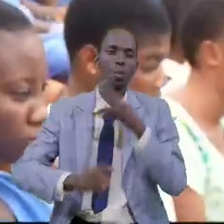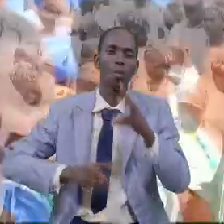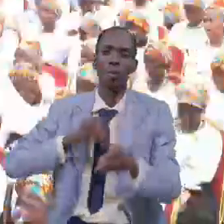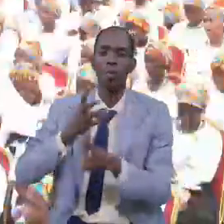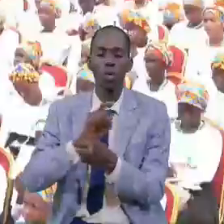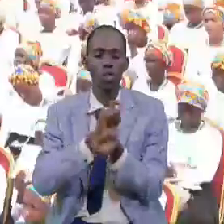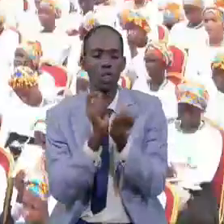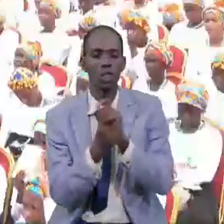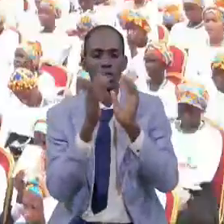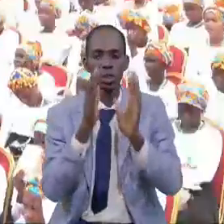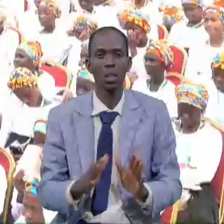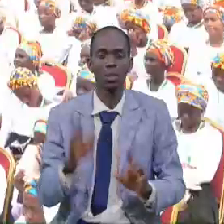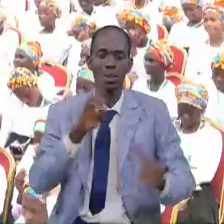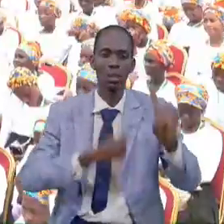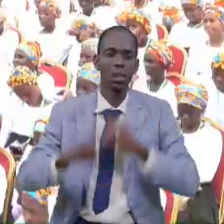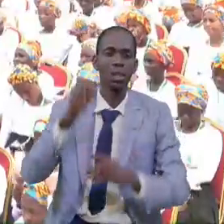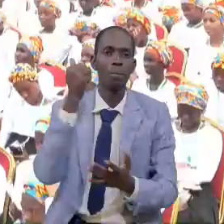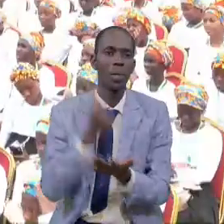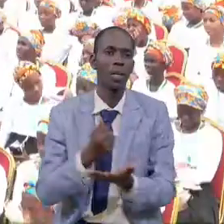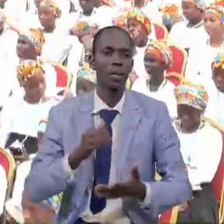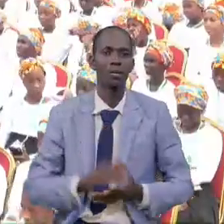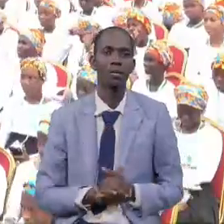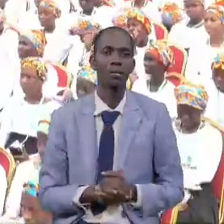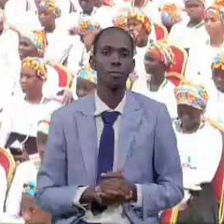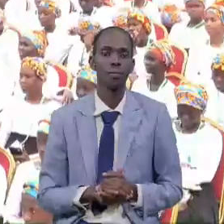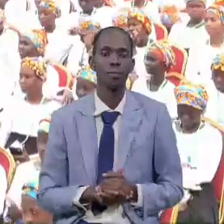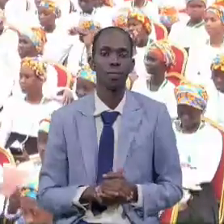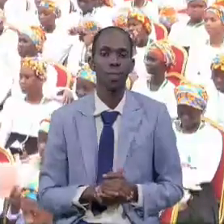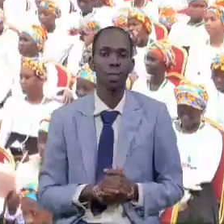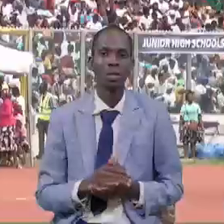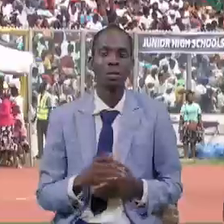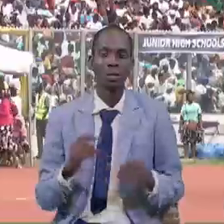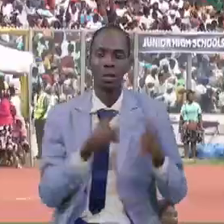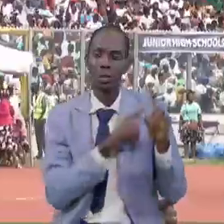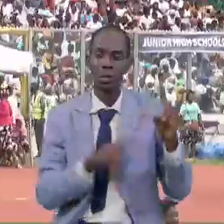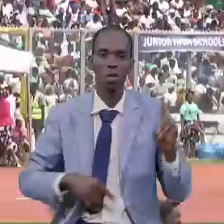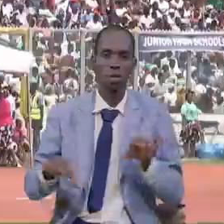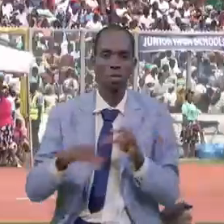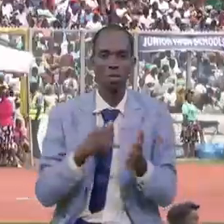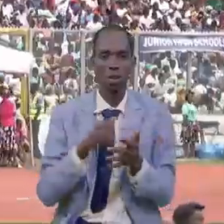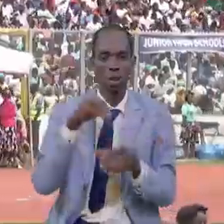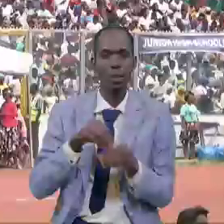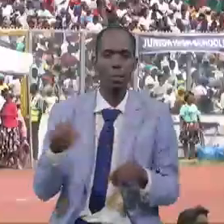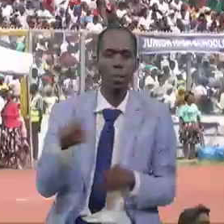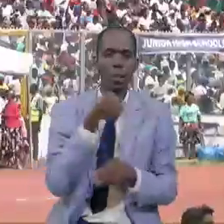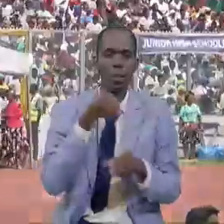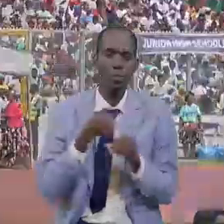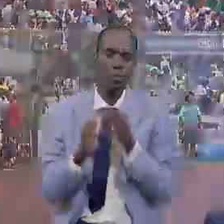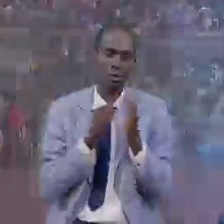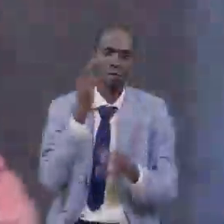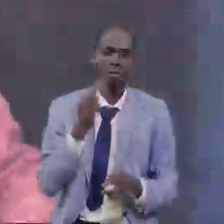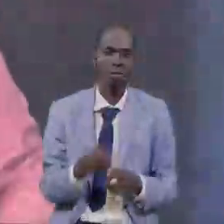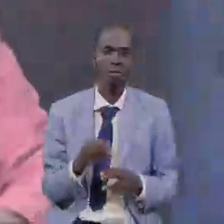amen. And the Lord do it in you, in Jesus' name. I come to number three